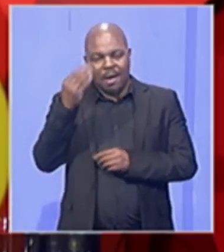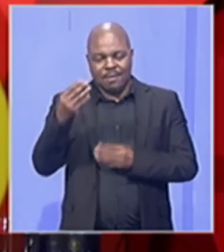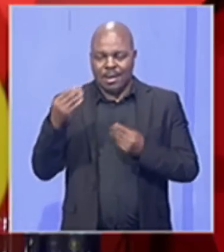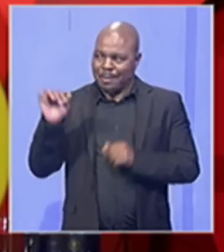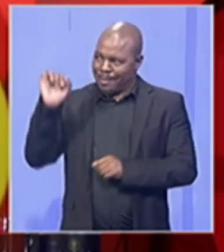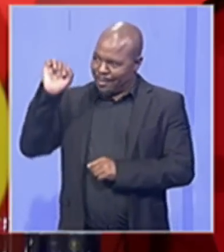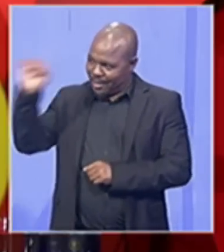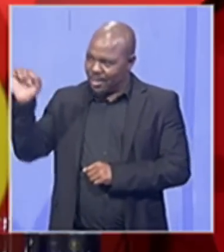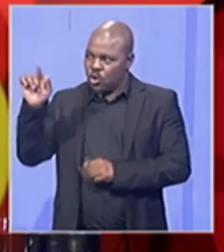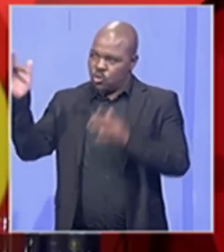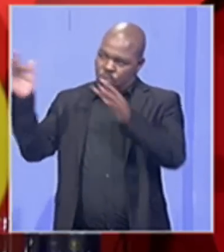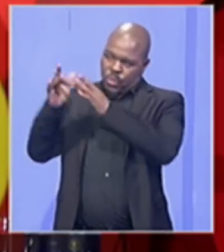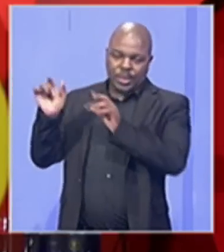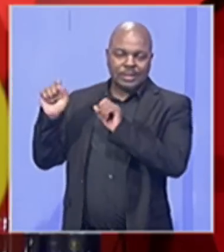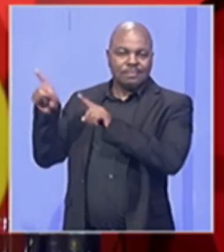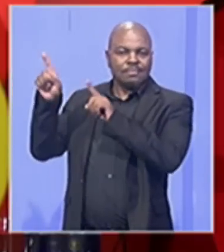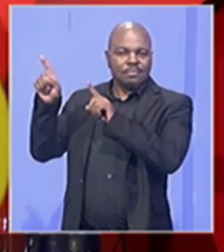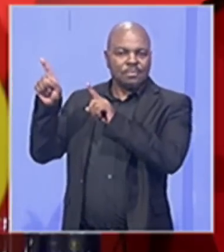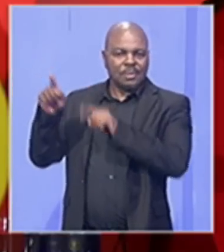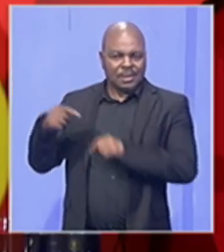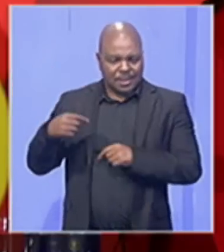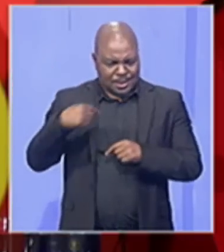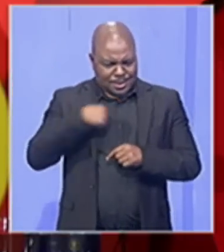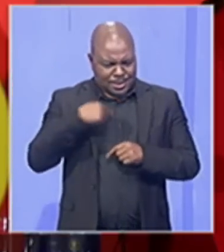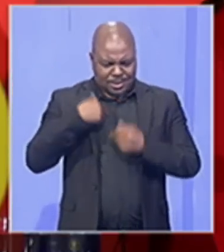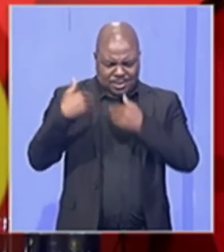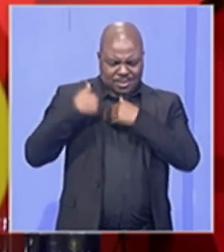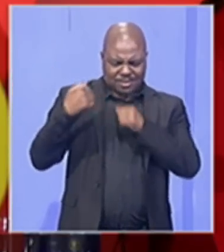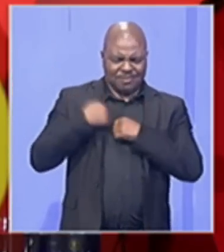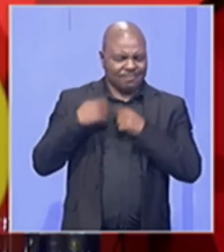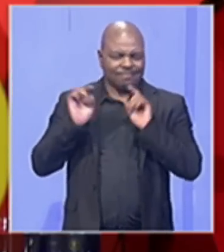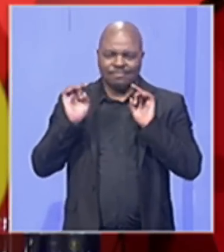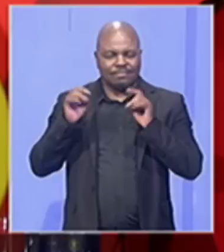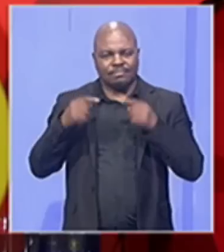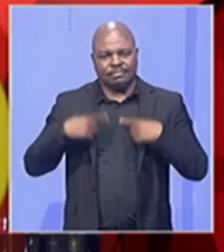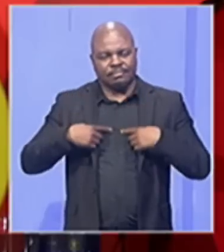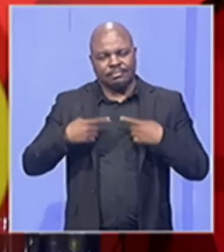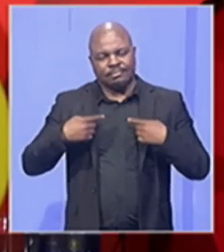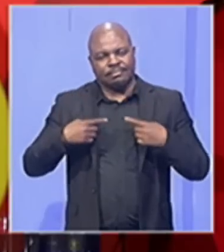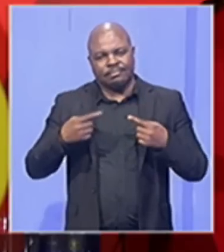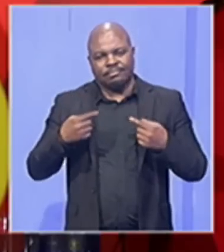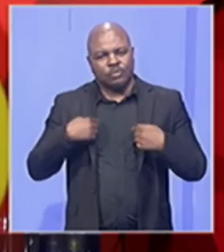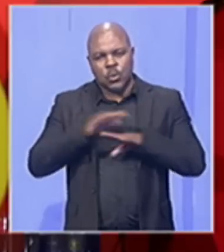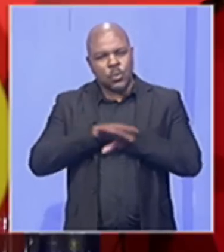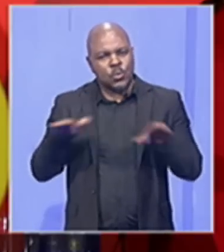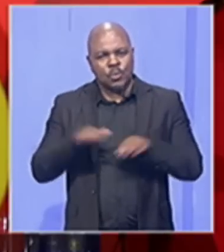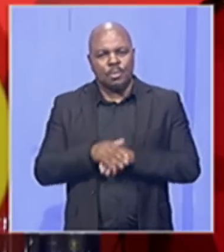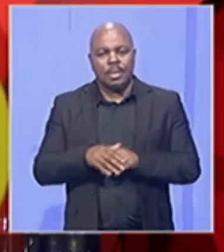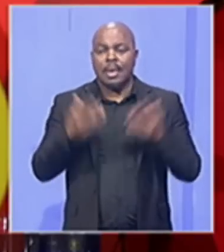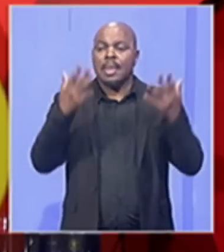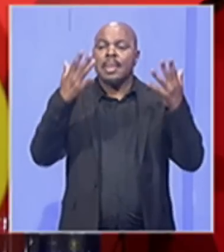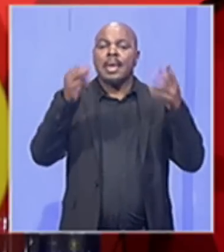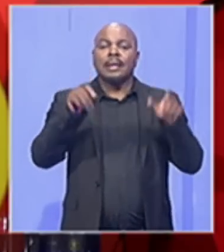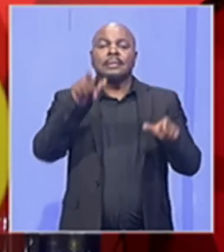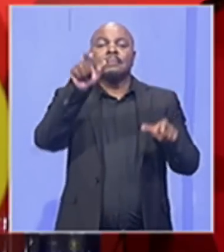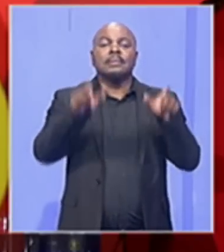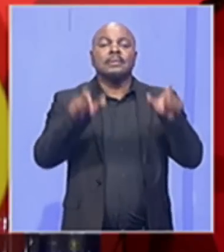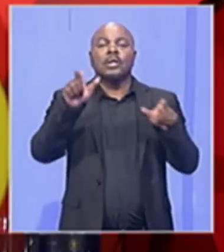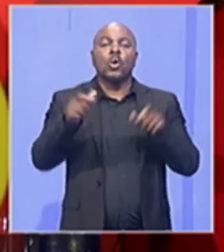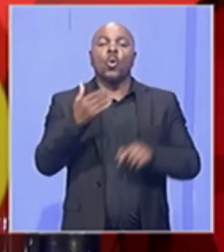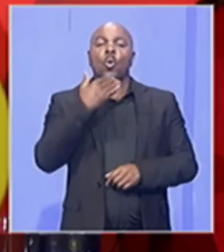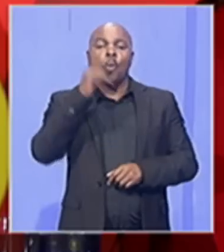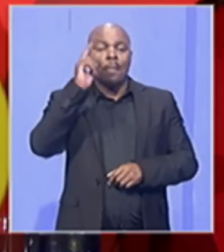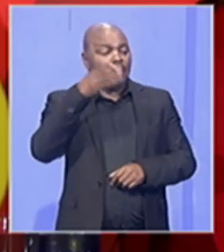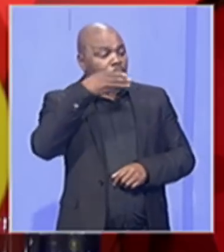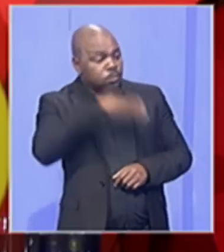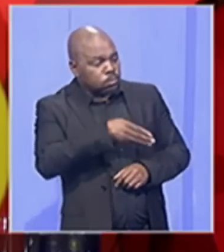him. I'm not responsible for Mbuiseni Ndlozi. 90% of the people who were here, who expected to be here, are